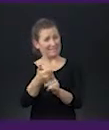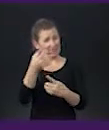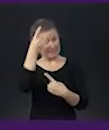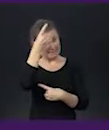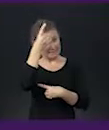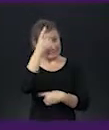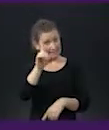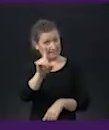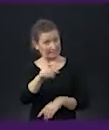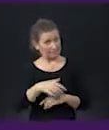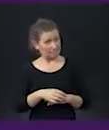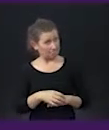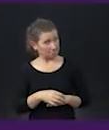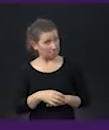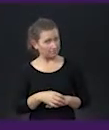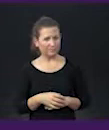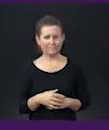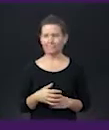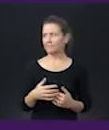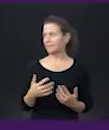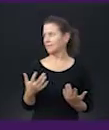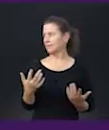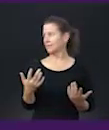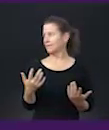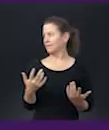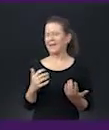is a disease.